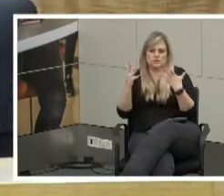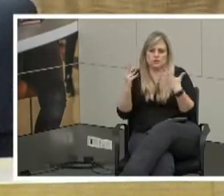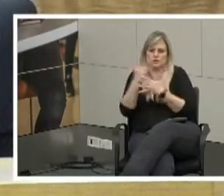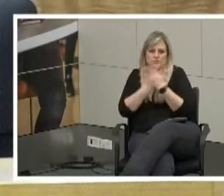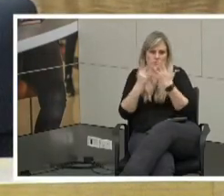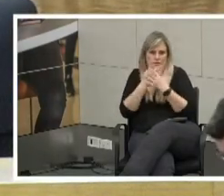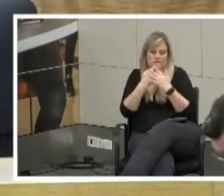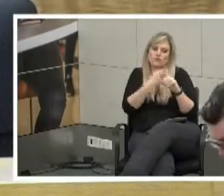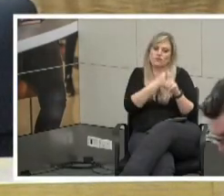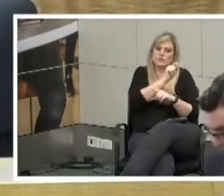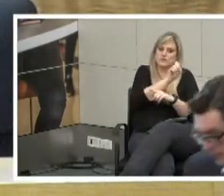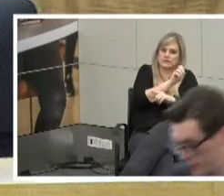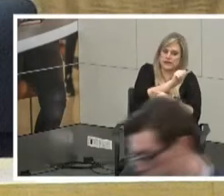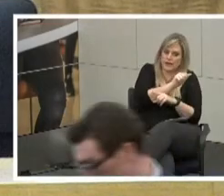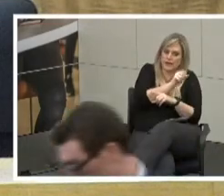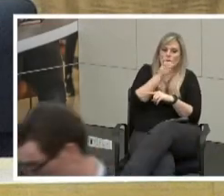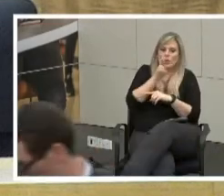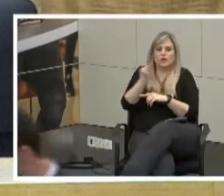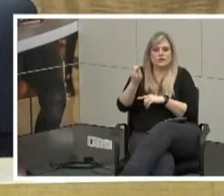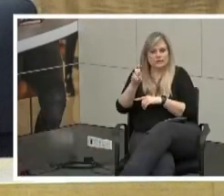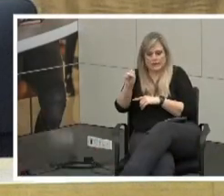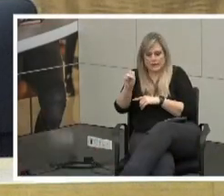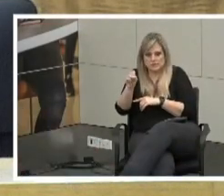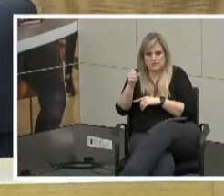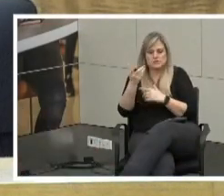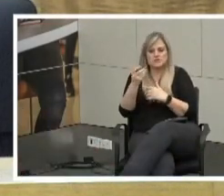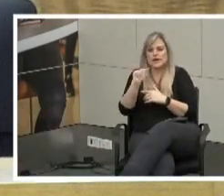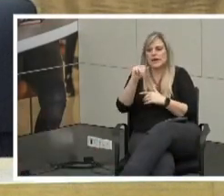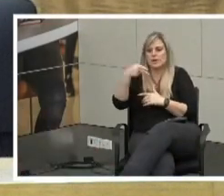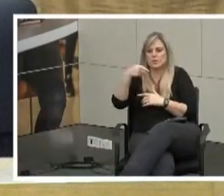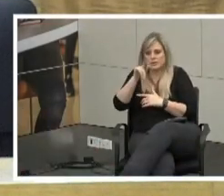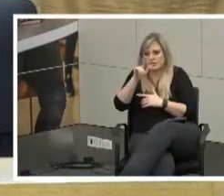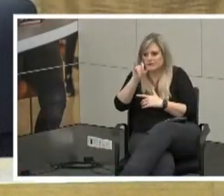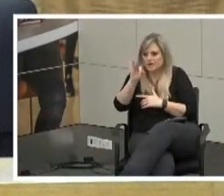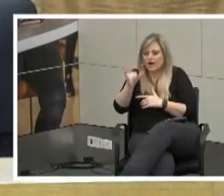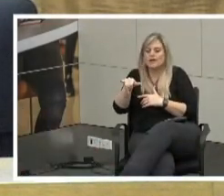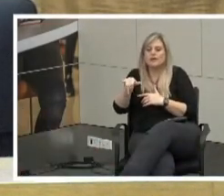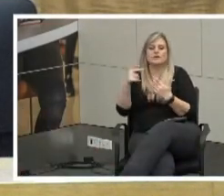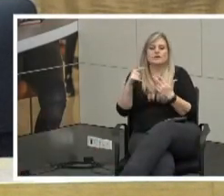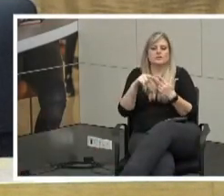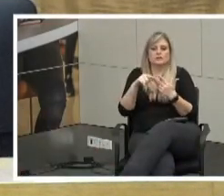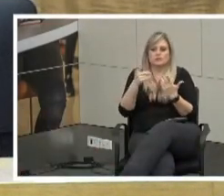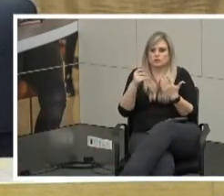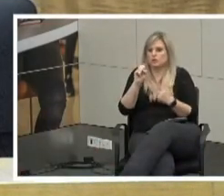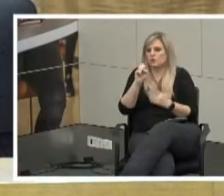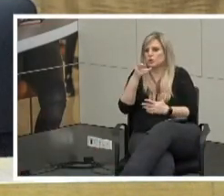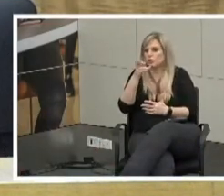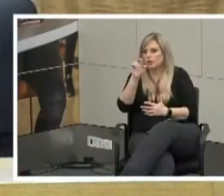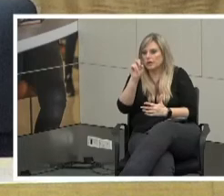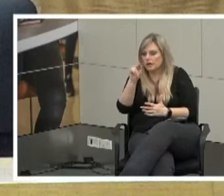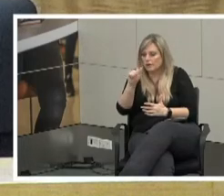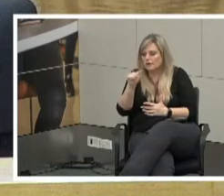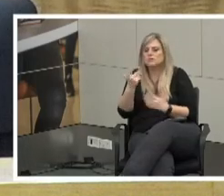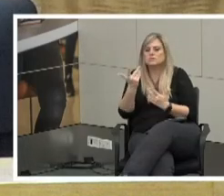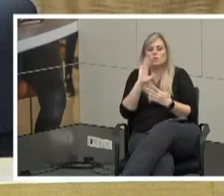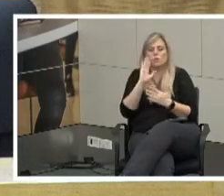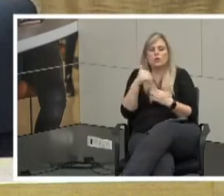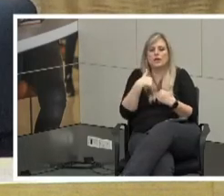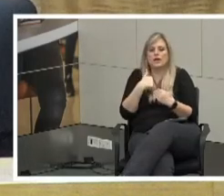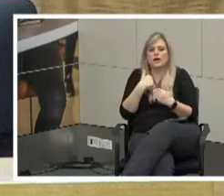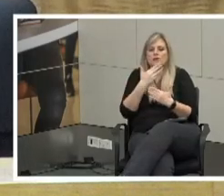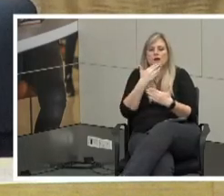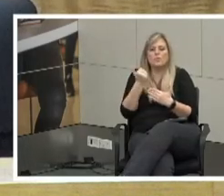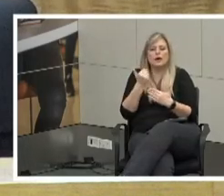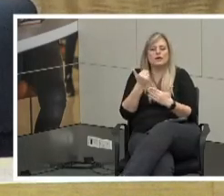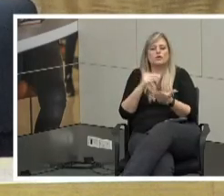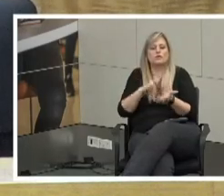from tea or the NES program amplify Eureka Carnegie um and so we'll we'll have a better